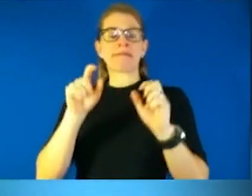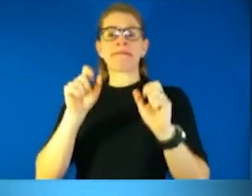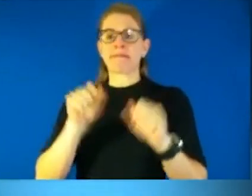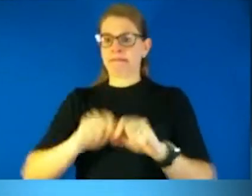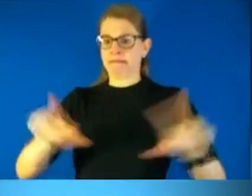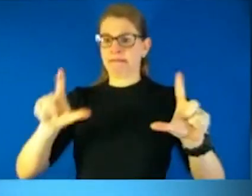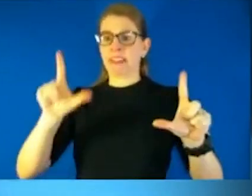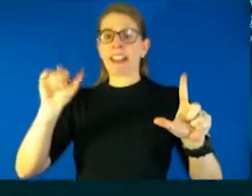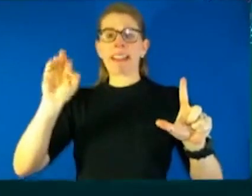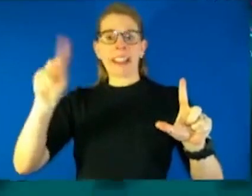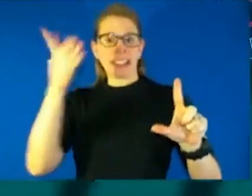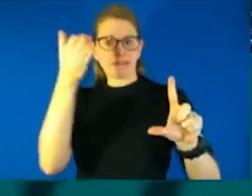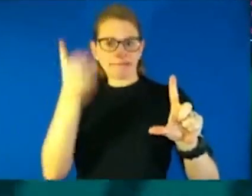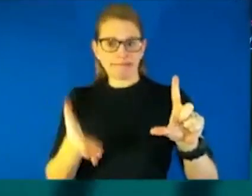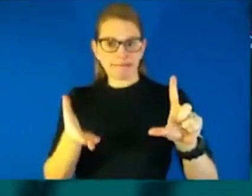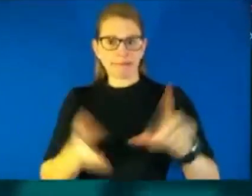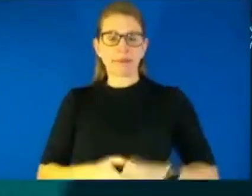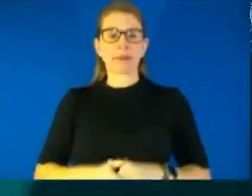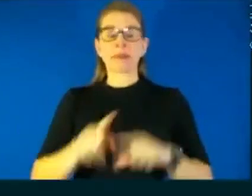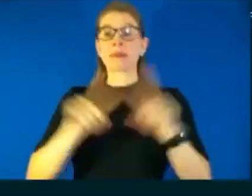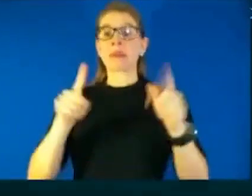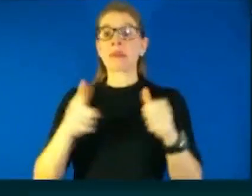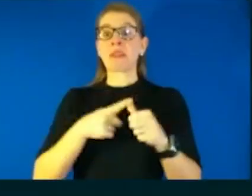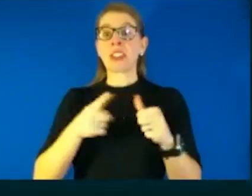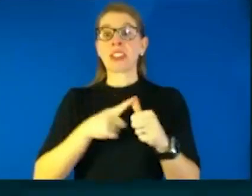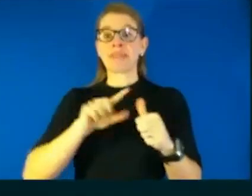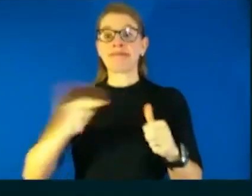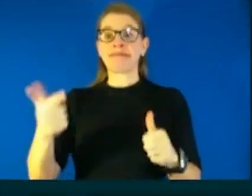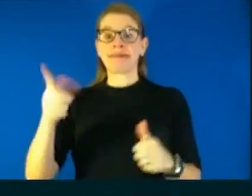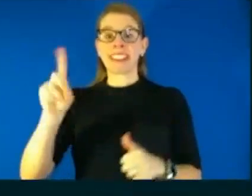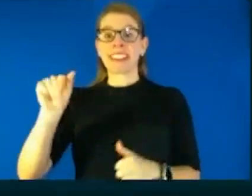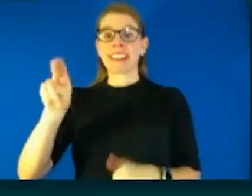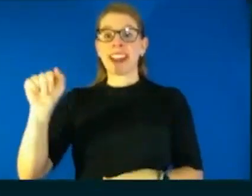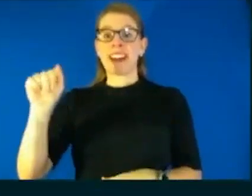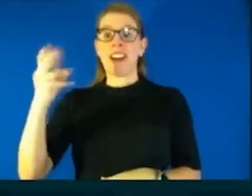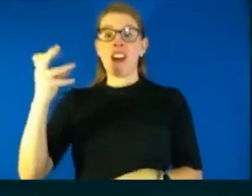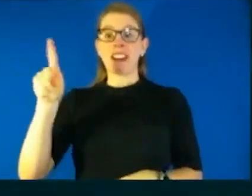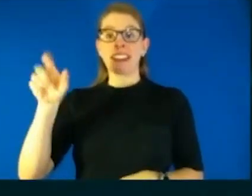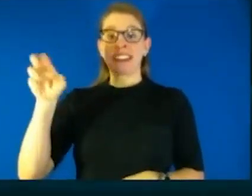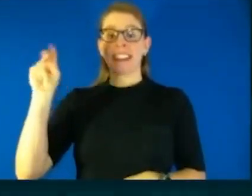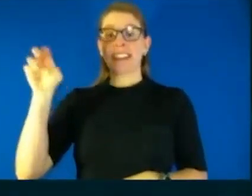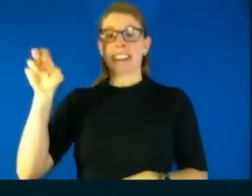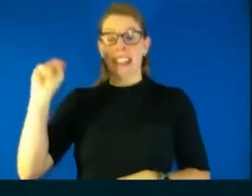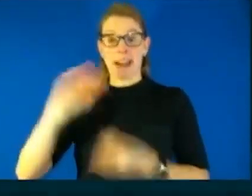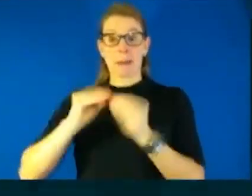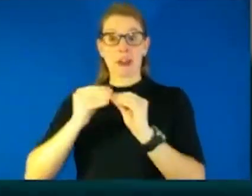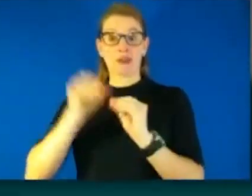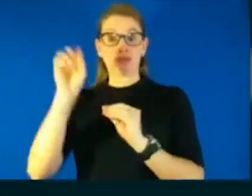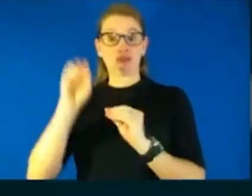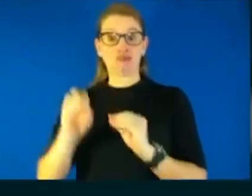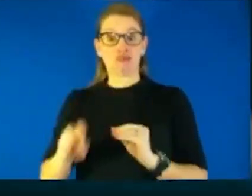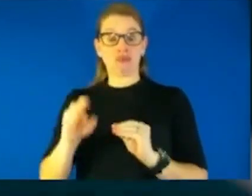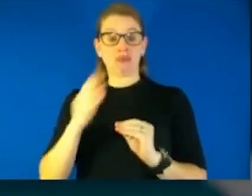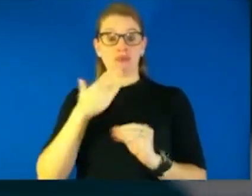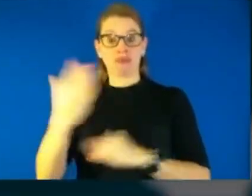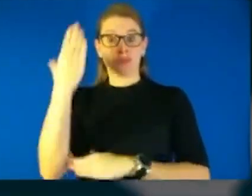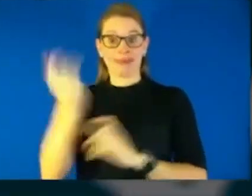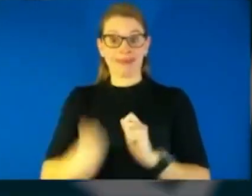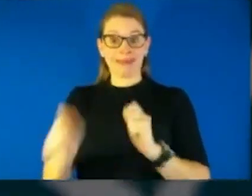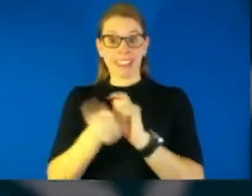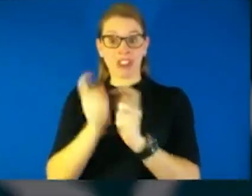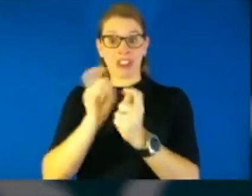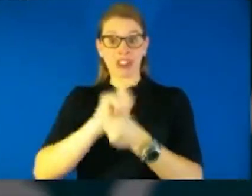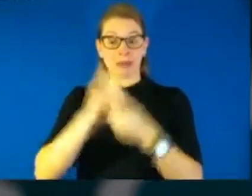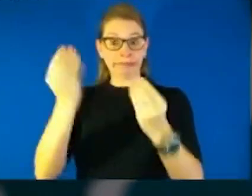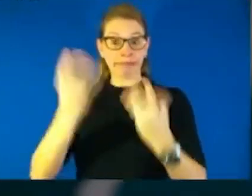on your screen. But first, let's check in with Dr. Hawkinson for a look at our numbers. Good morning. Any changes? What can you update us on?